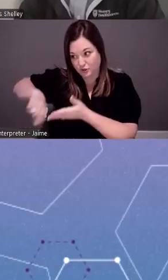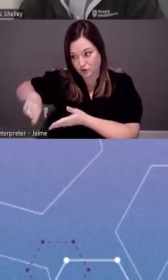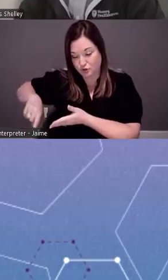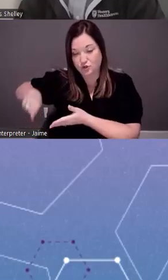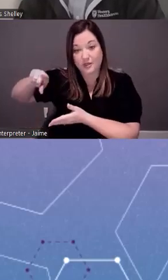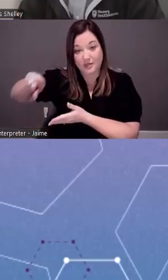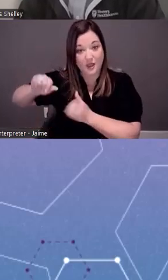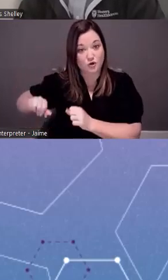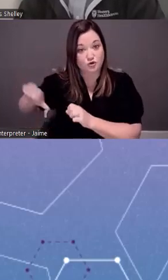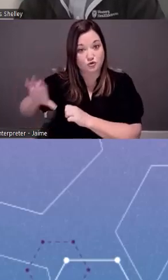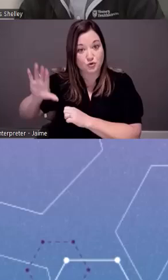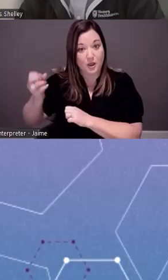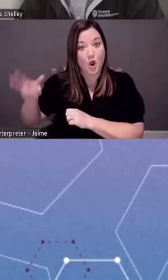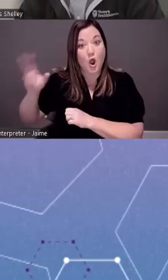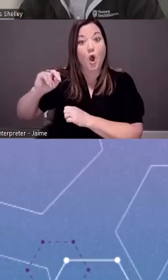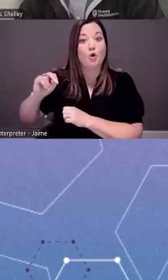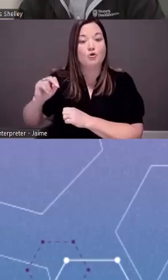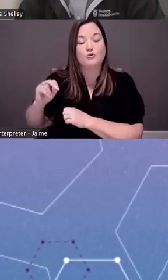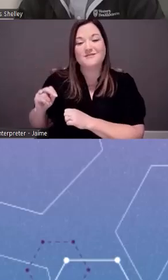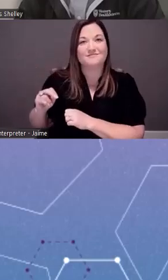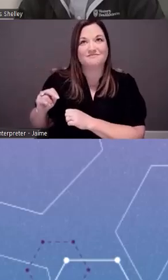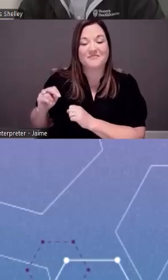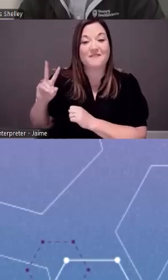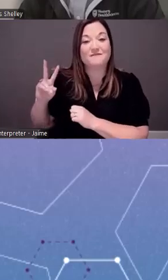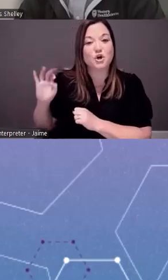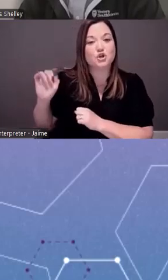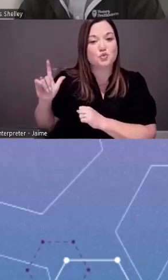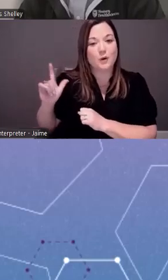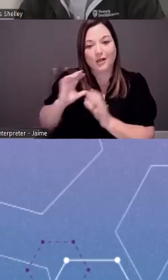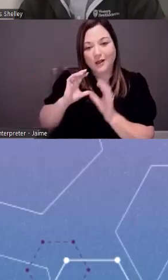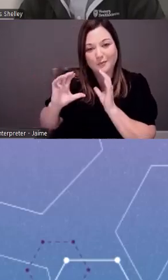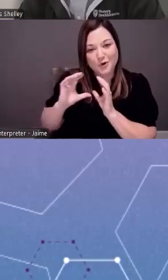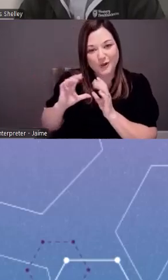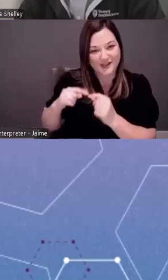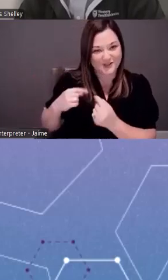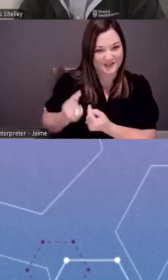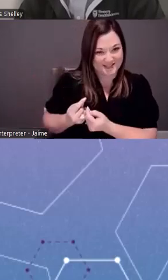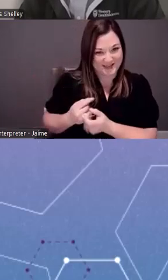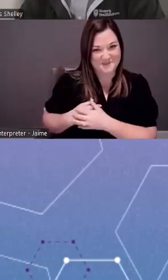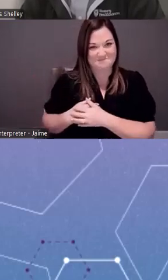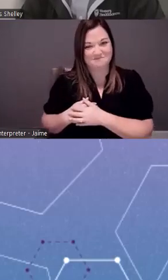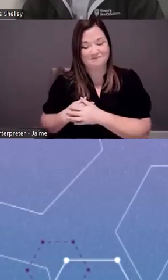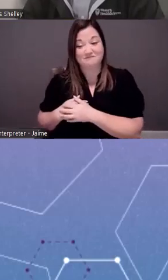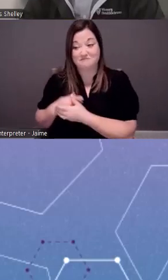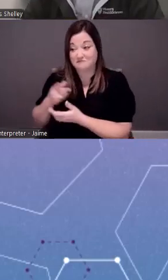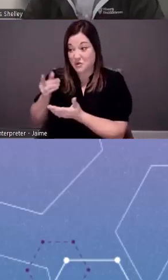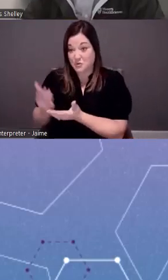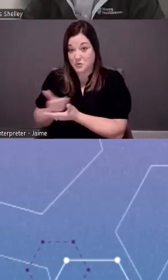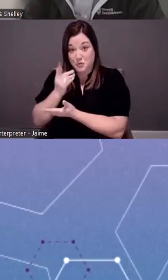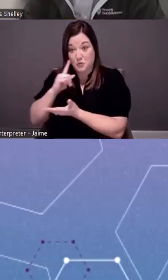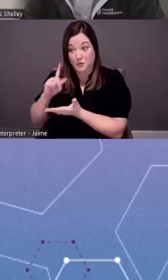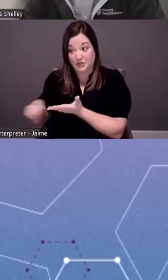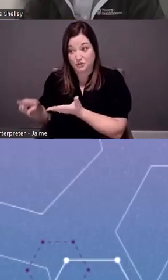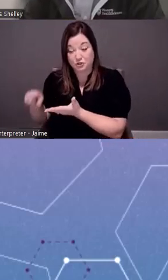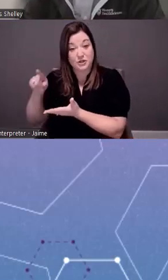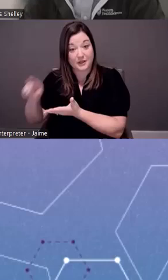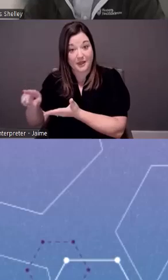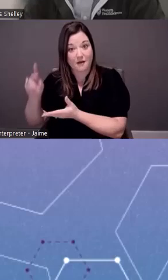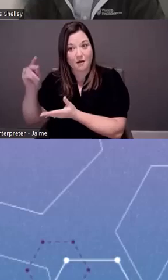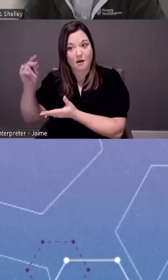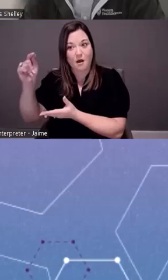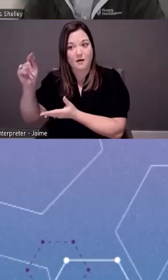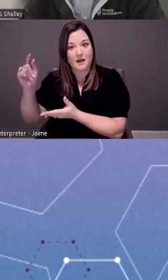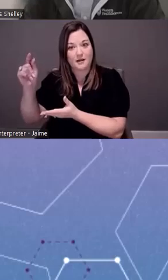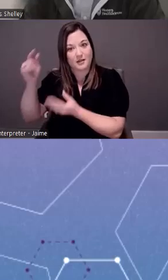of virtual communications team that automatically shares new research with specific audiences as